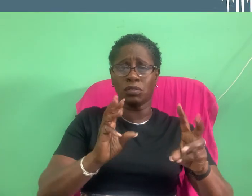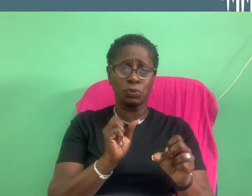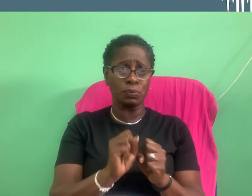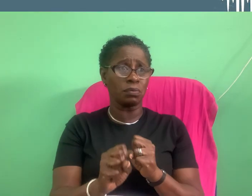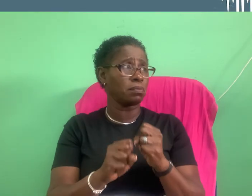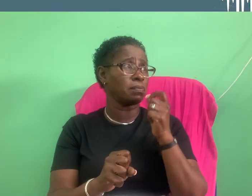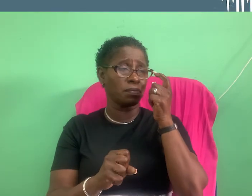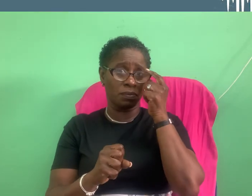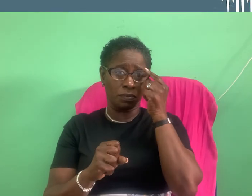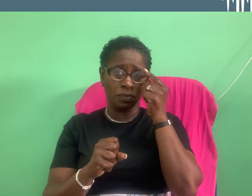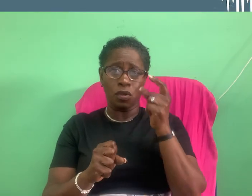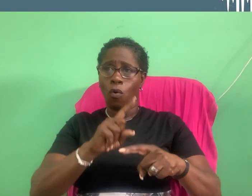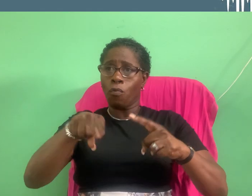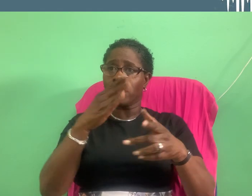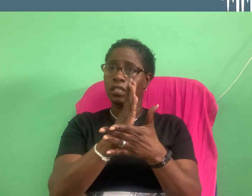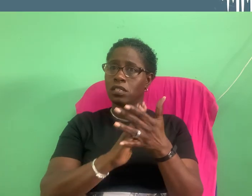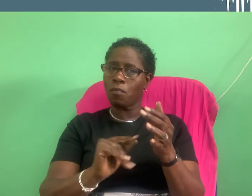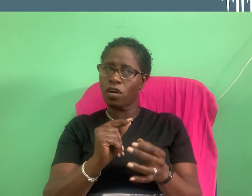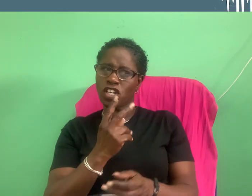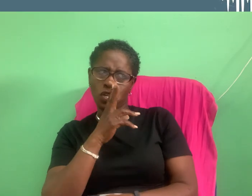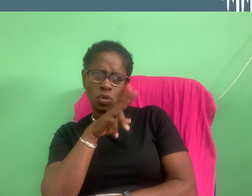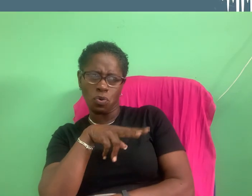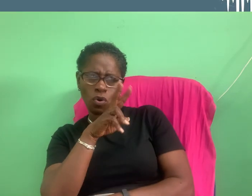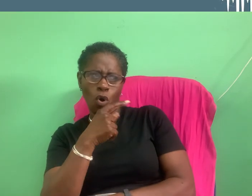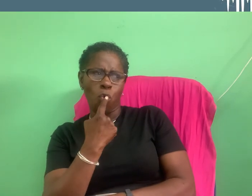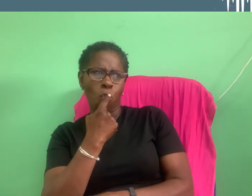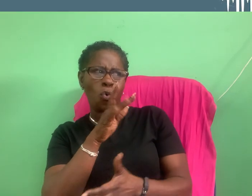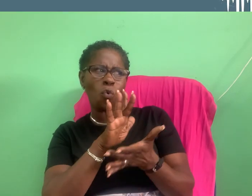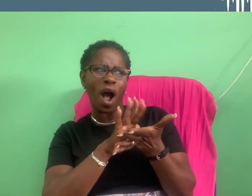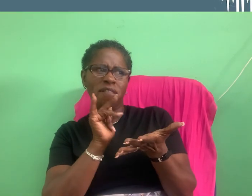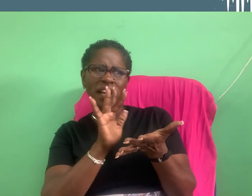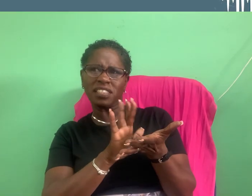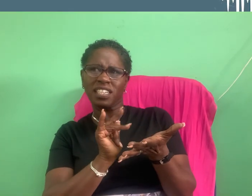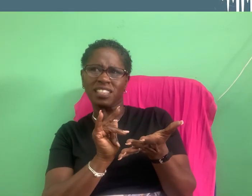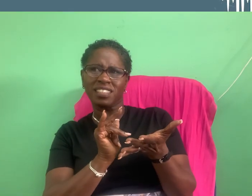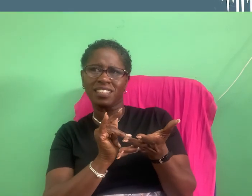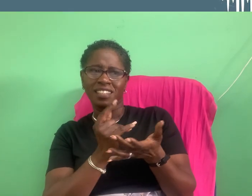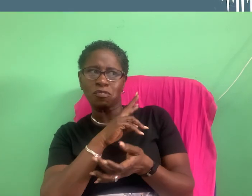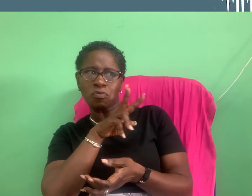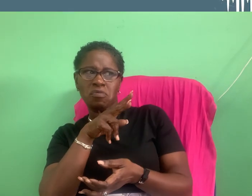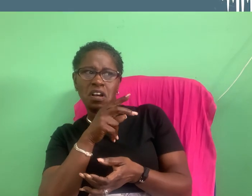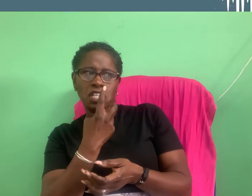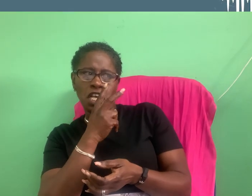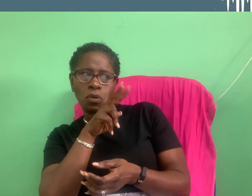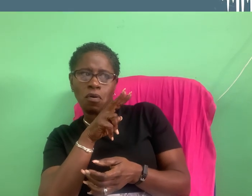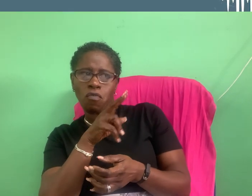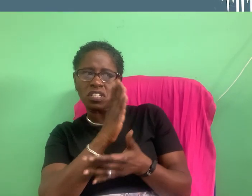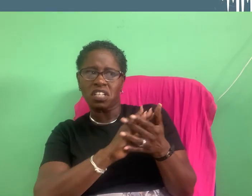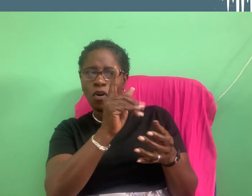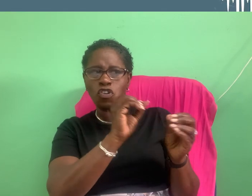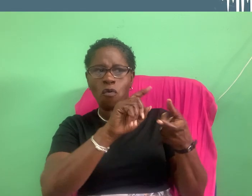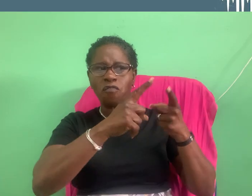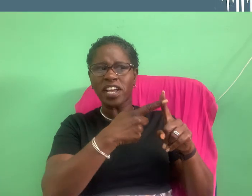so when someone is looking to exploit another person, they're looking for someone who doesn't have friends,